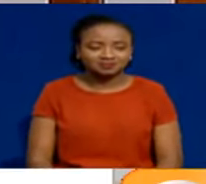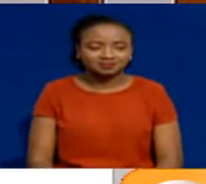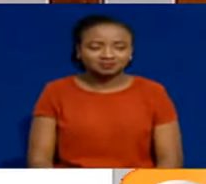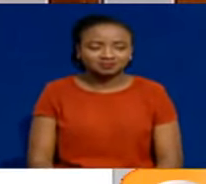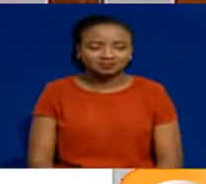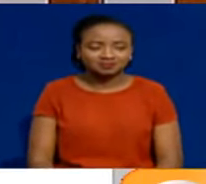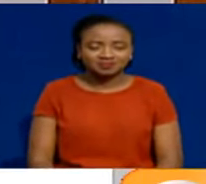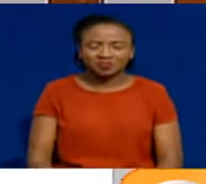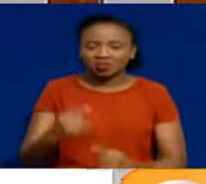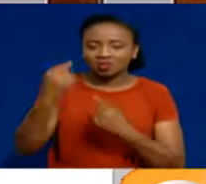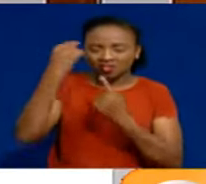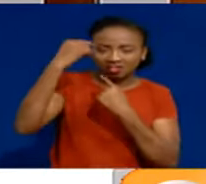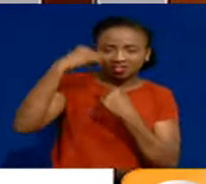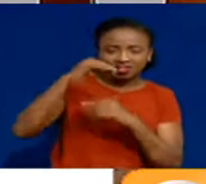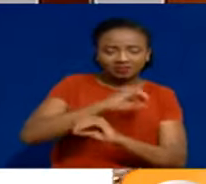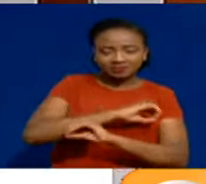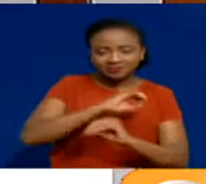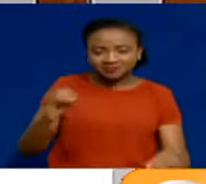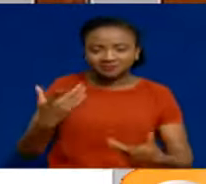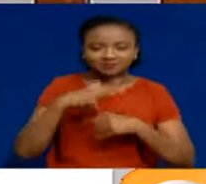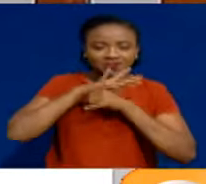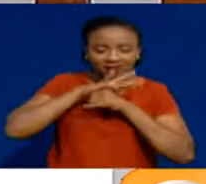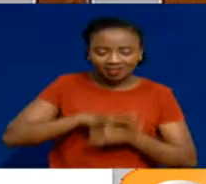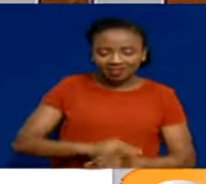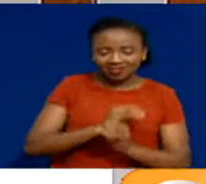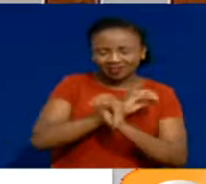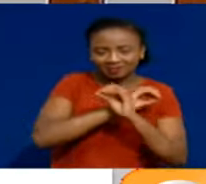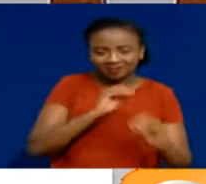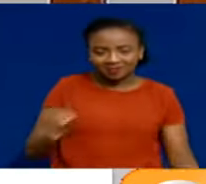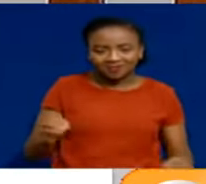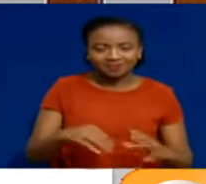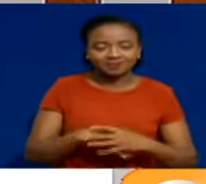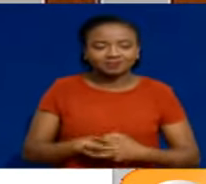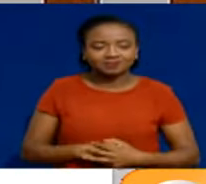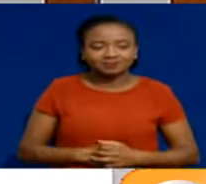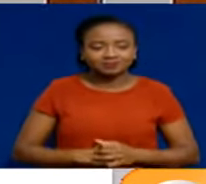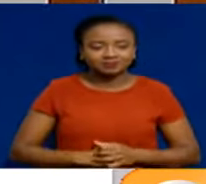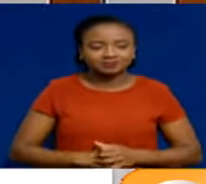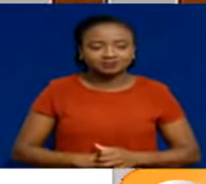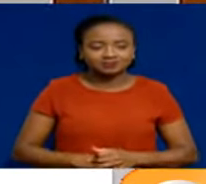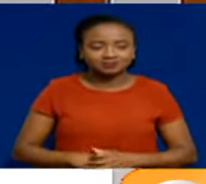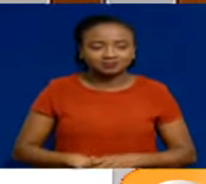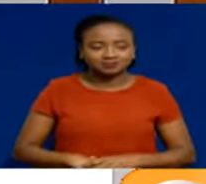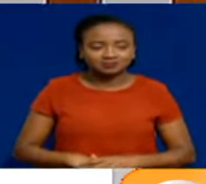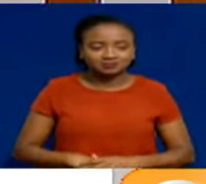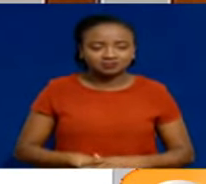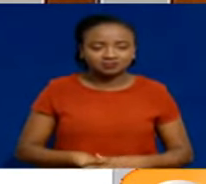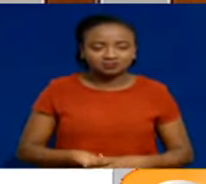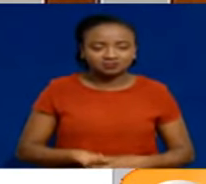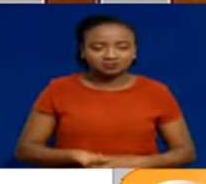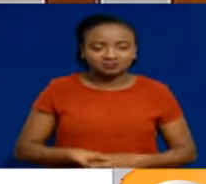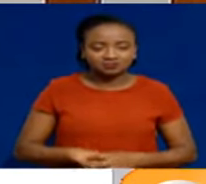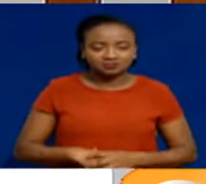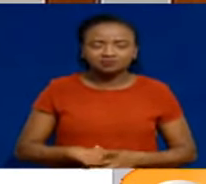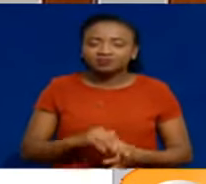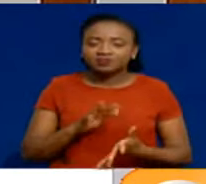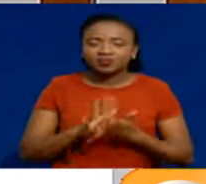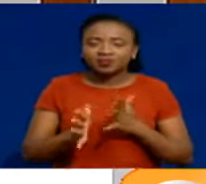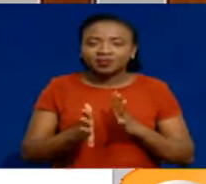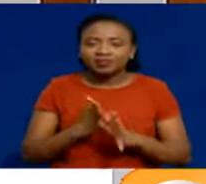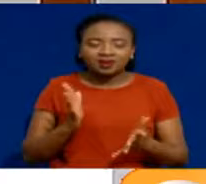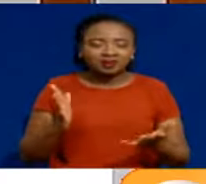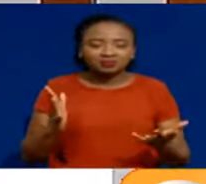without intimidation, without harassment, without, you know,